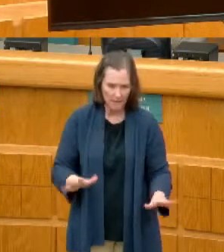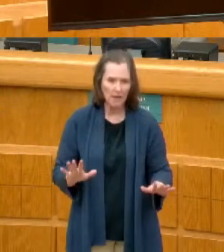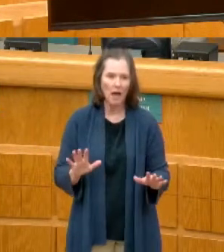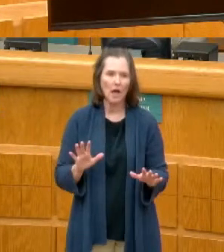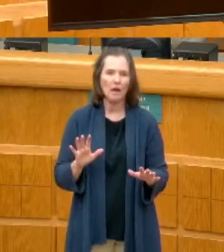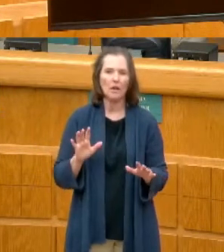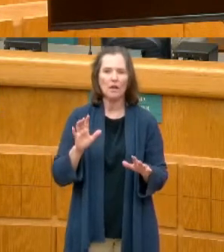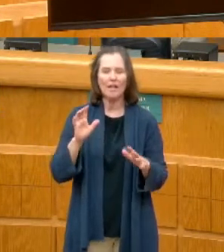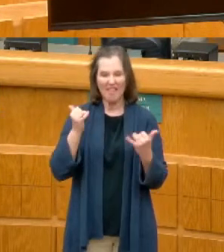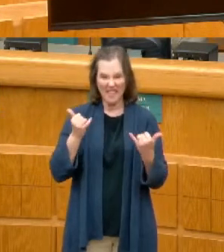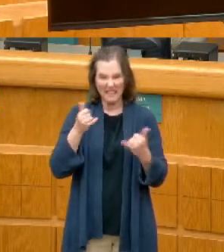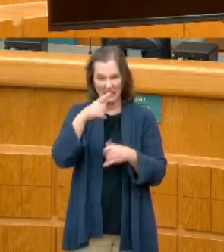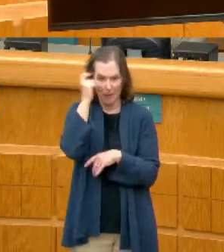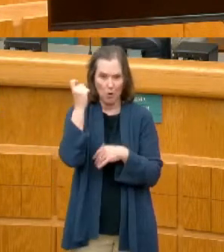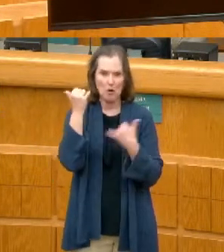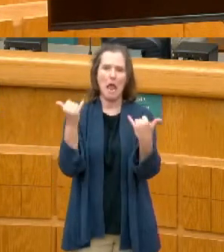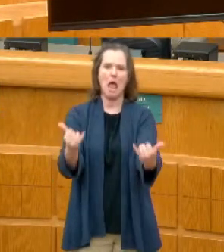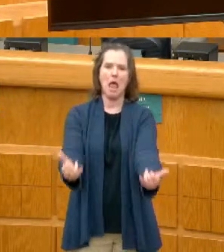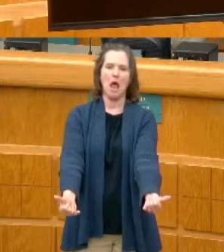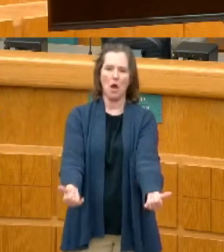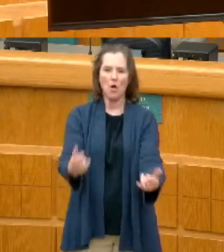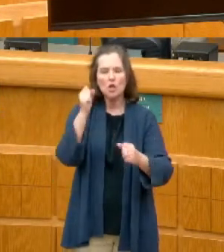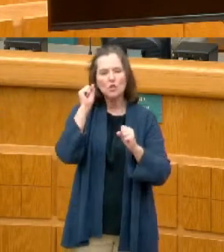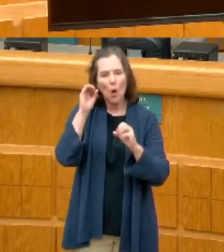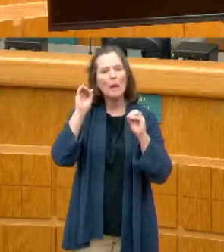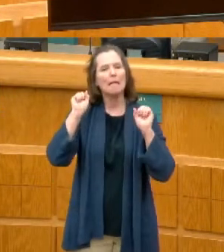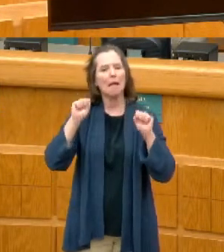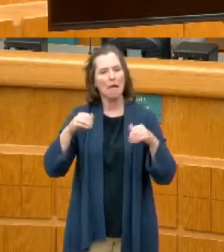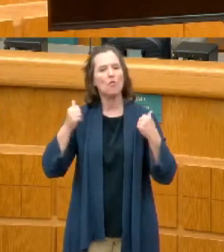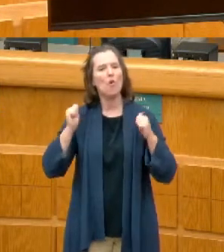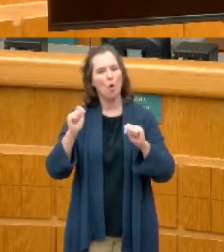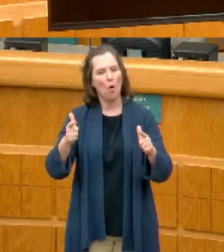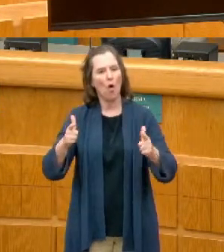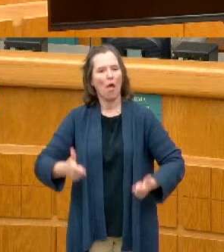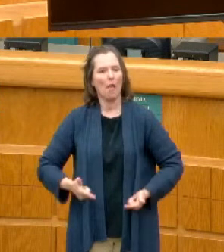lifetime together. Thank you. And I'd like to introduce